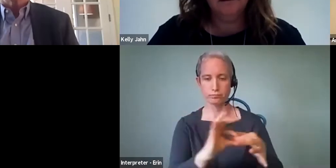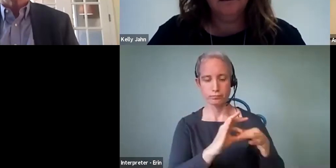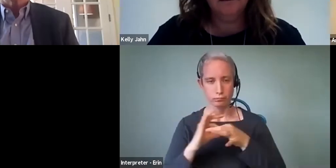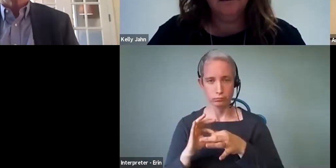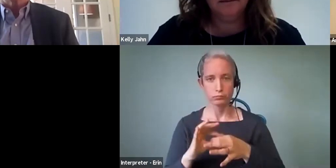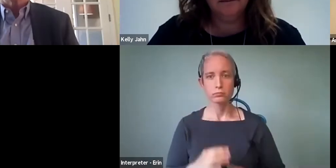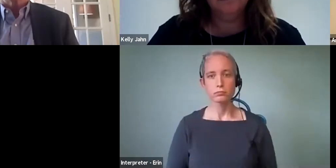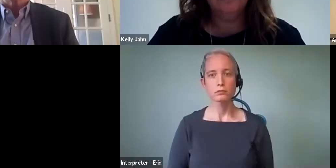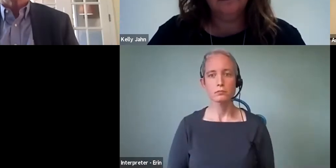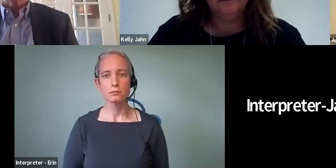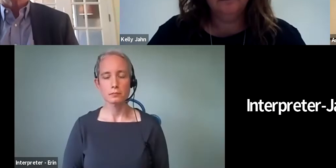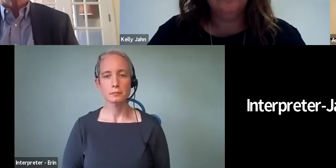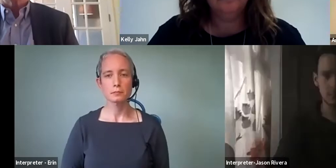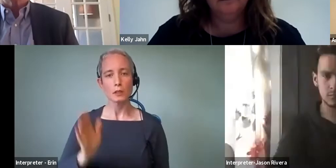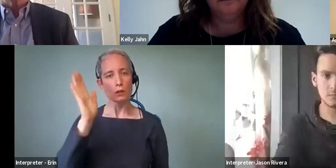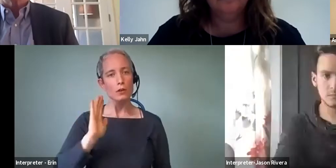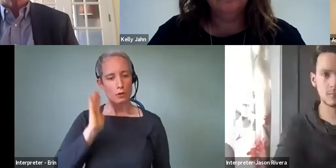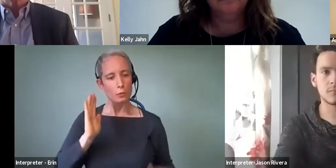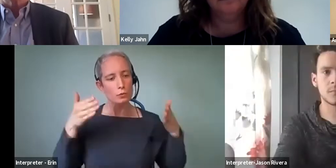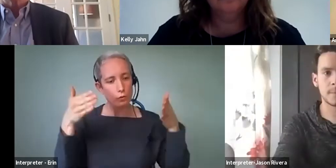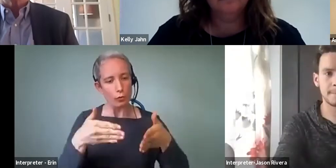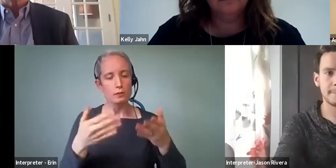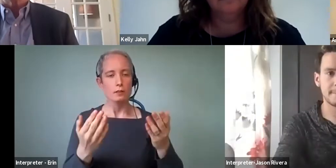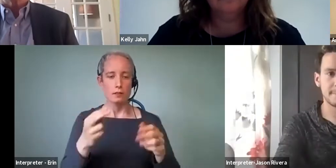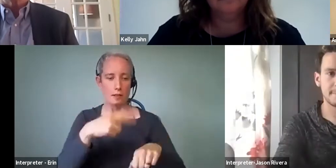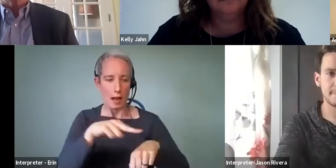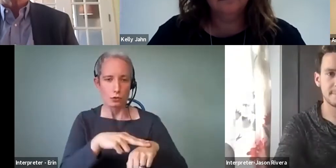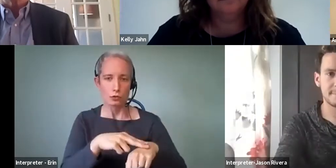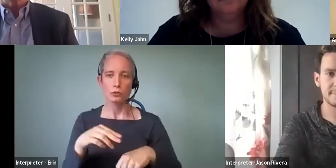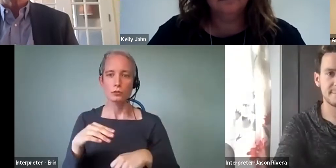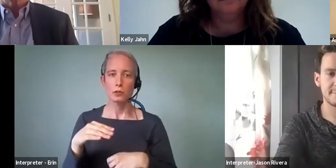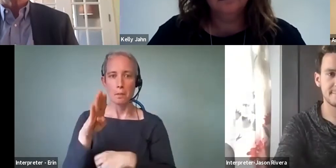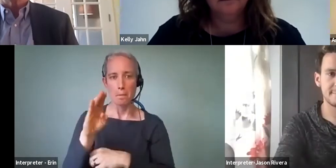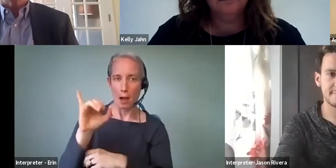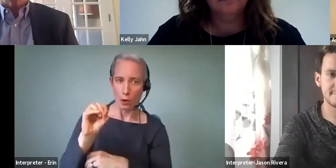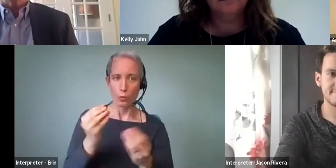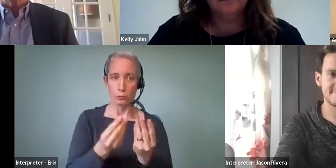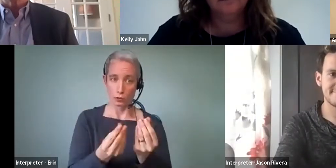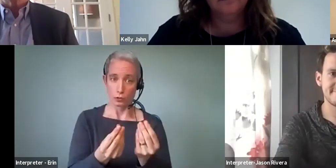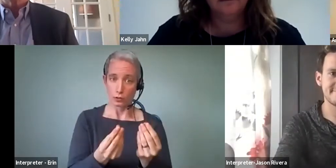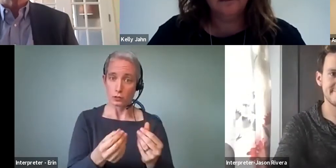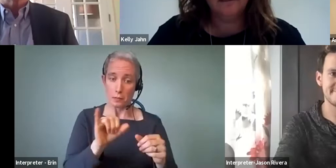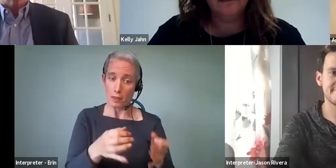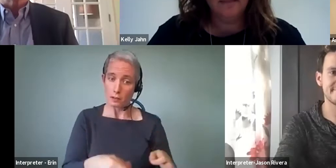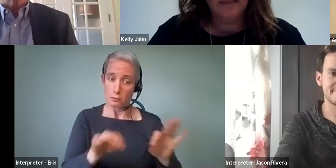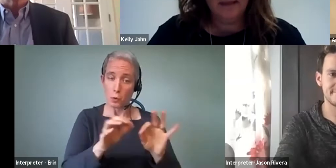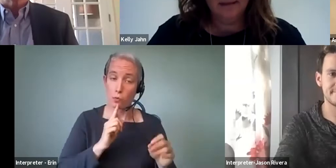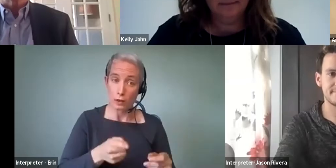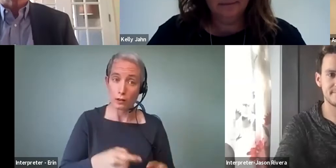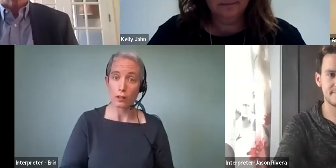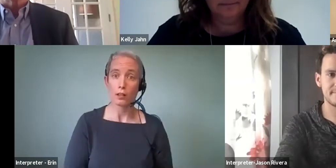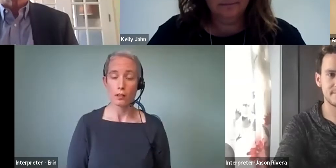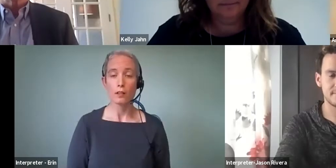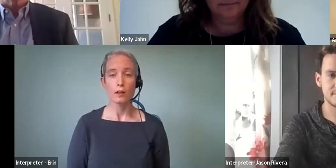nature, natural materials and finishes, the biophilia. I mean, that's real. So attention to finishes,